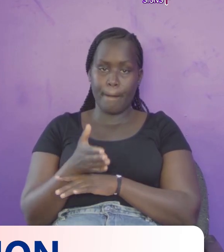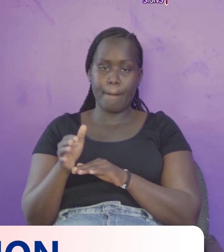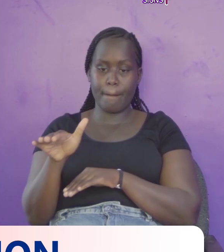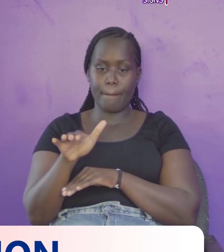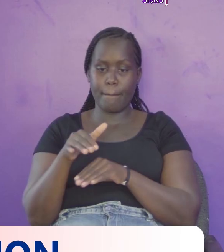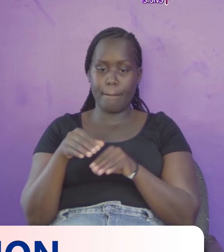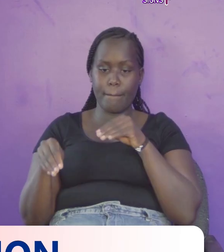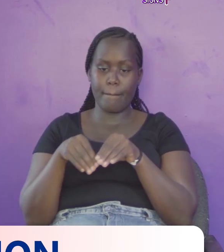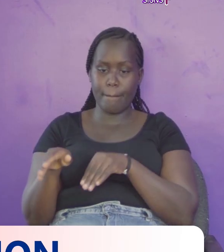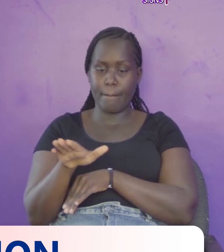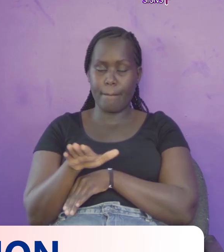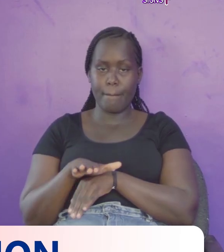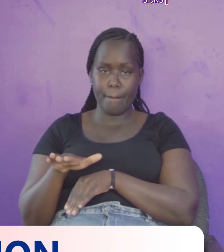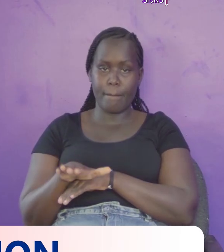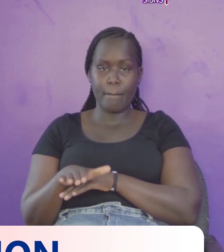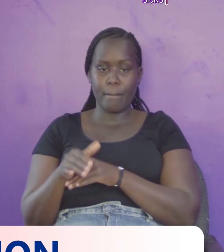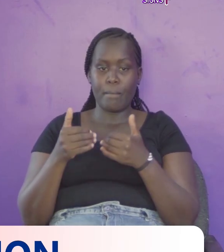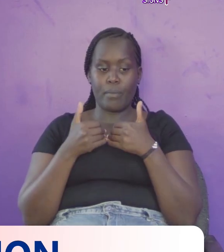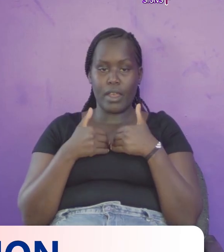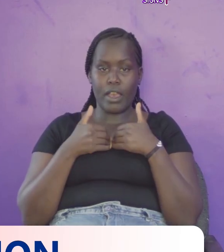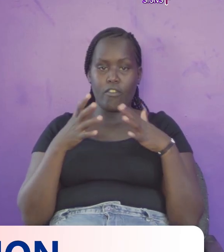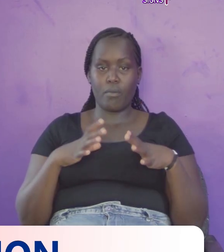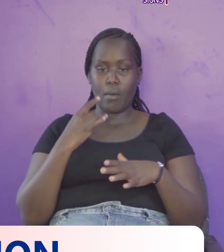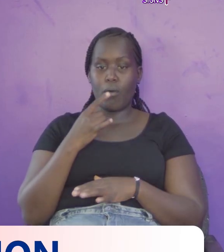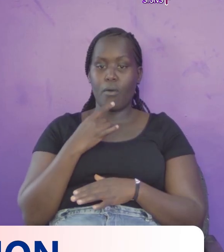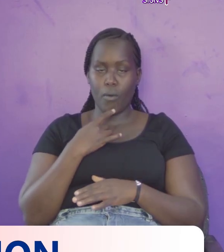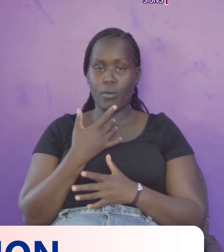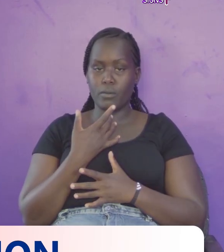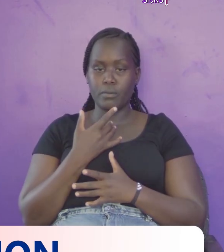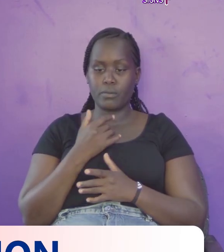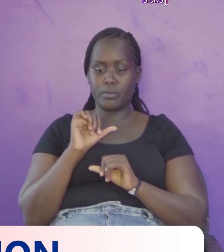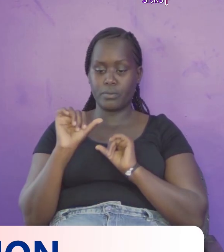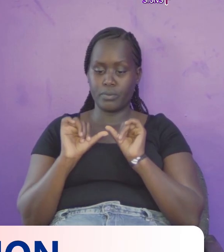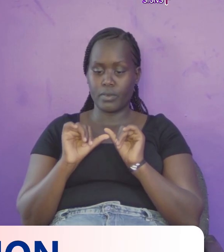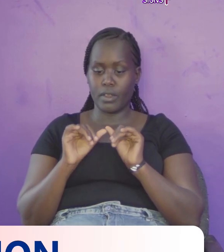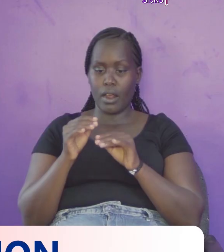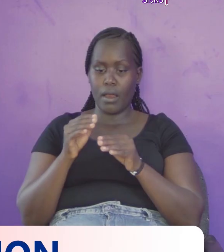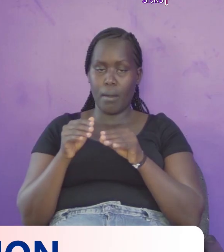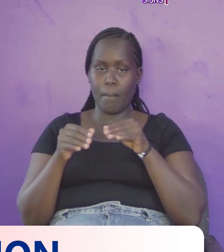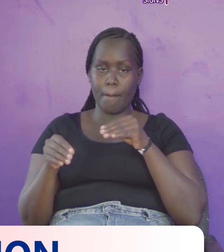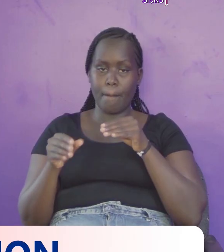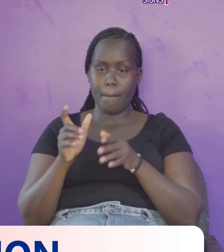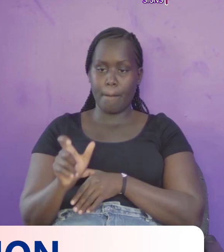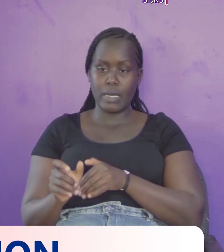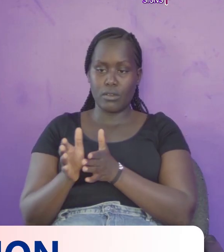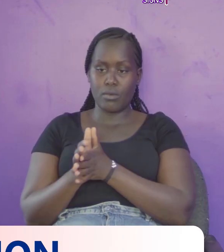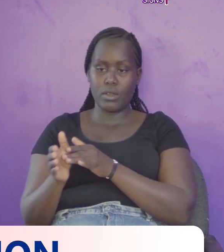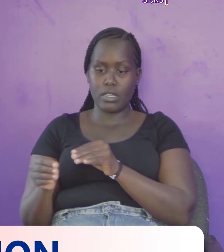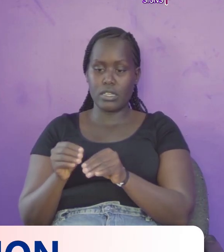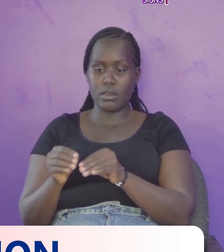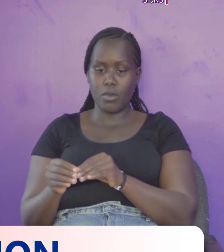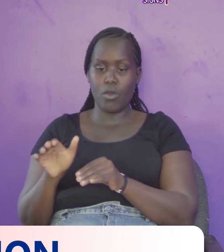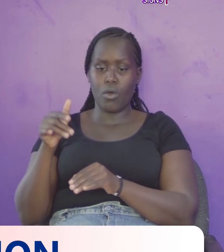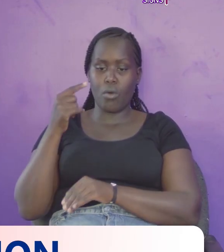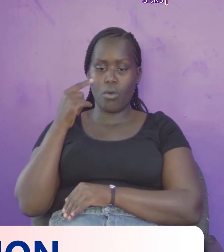Disabilities Day, kuna watu wenye uzunguka PWDs. Wakifanya biashara, you'll always see an able-bodied person